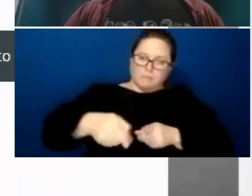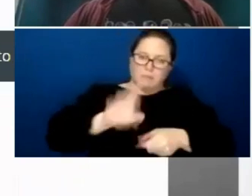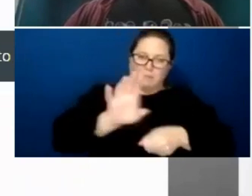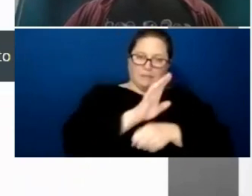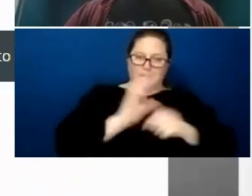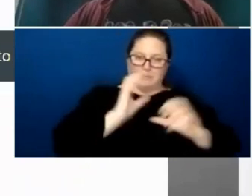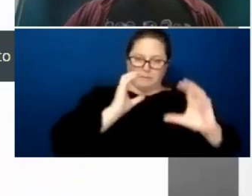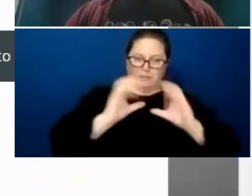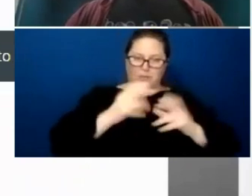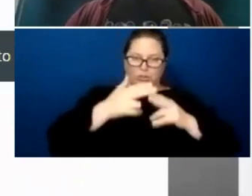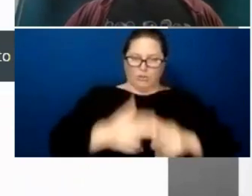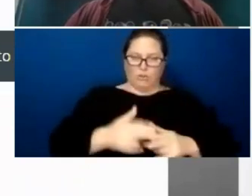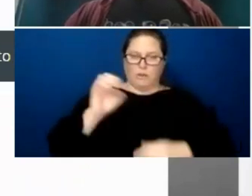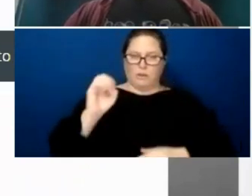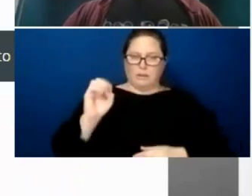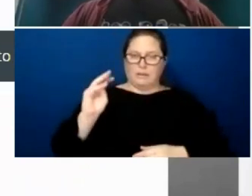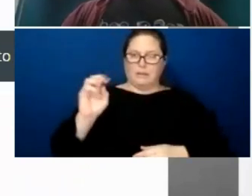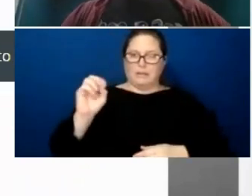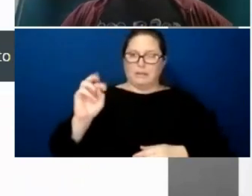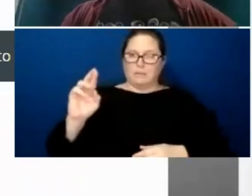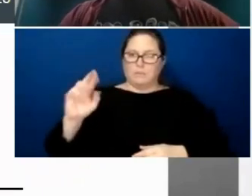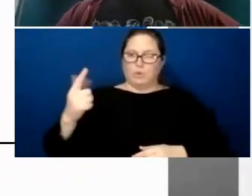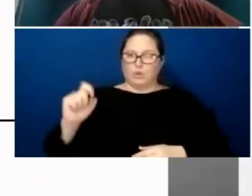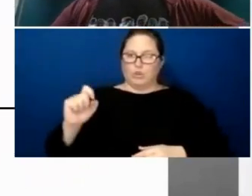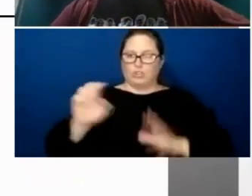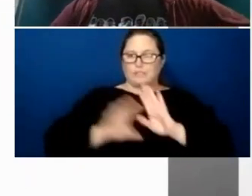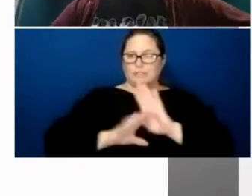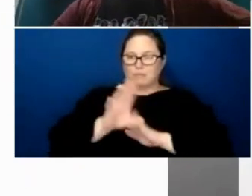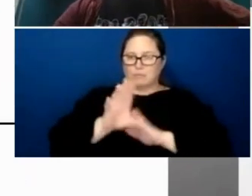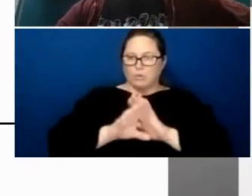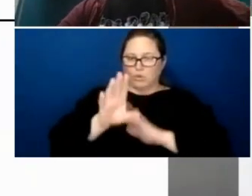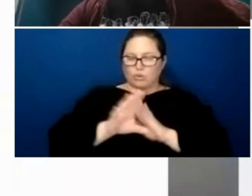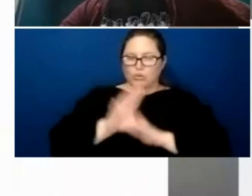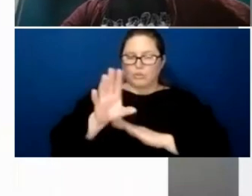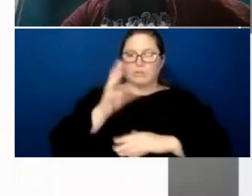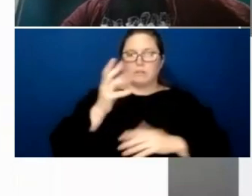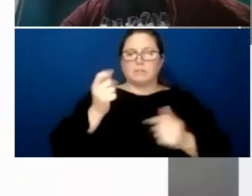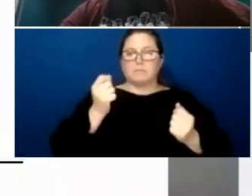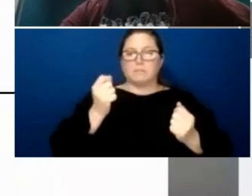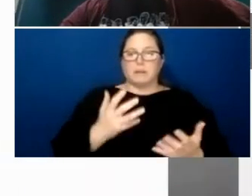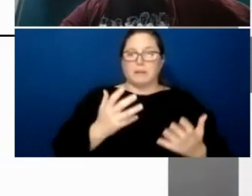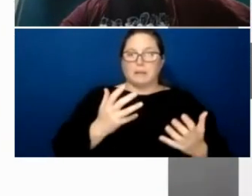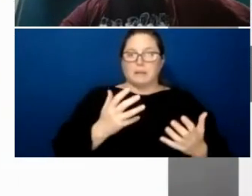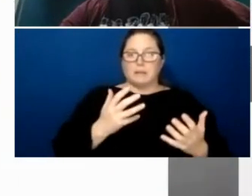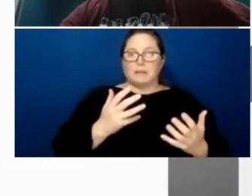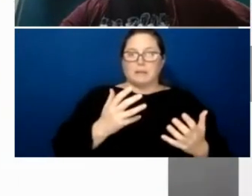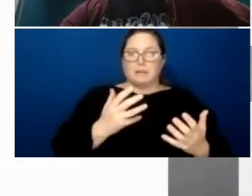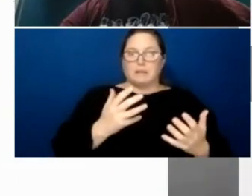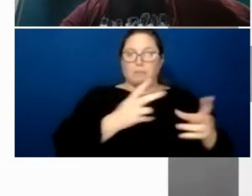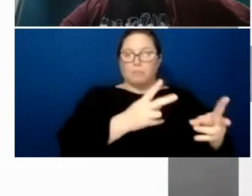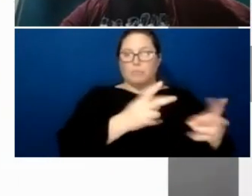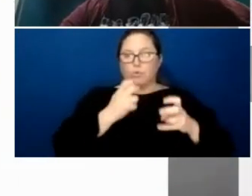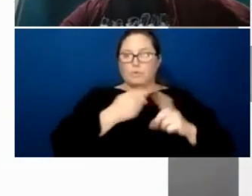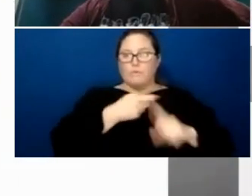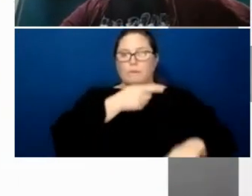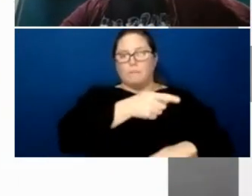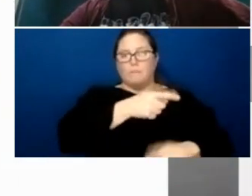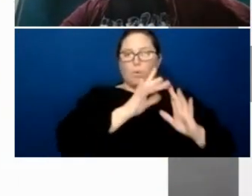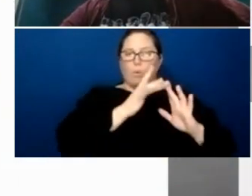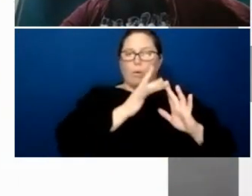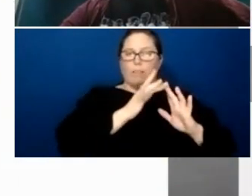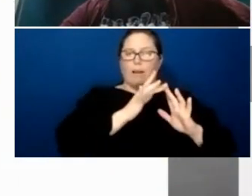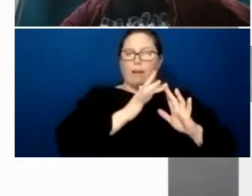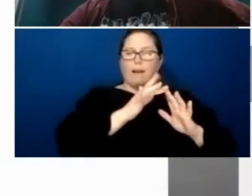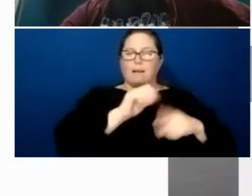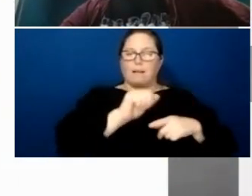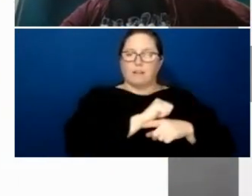called Emerge. And many of the themes we discuss in our sessions come out of our online exercises. We cover email etiquette lessons